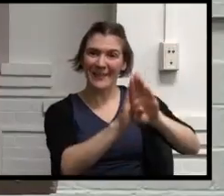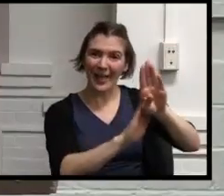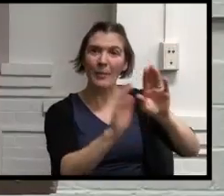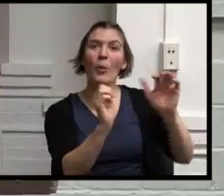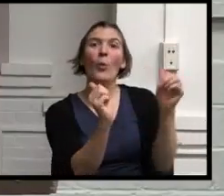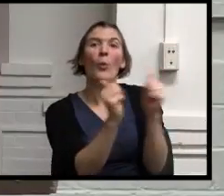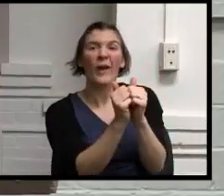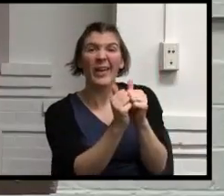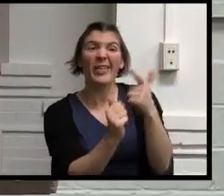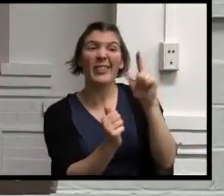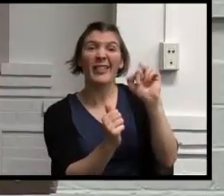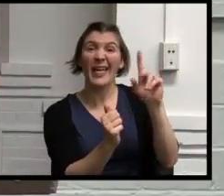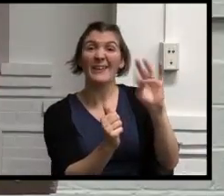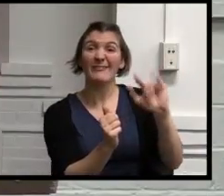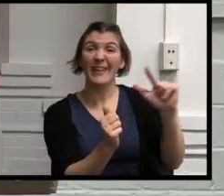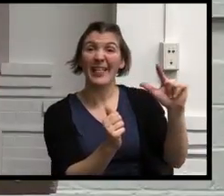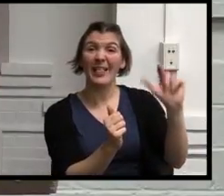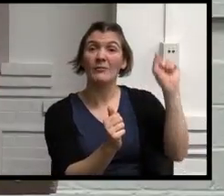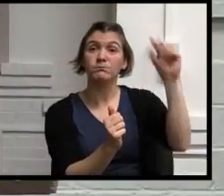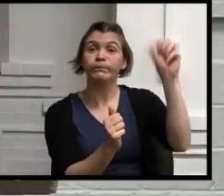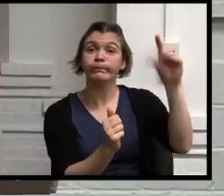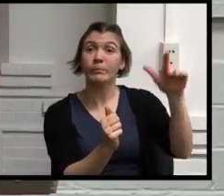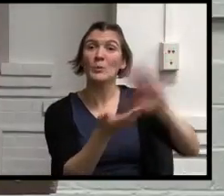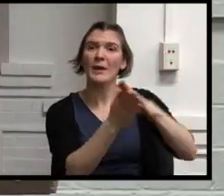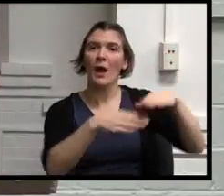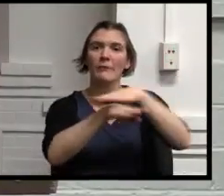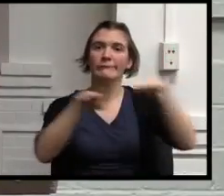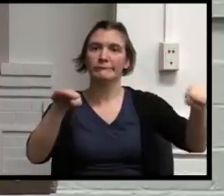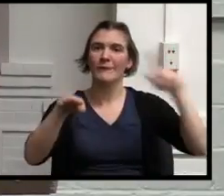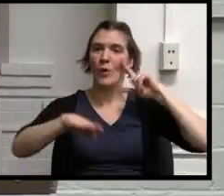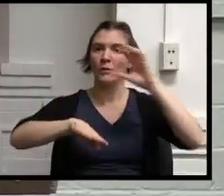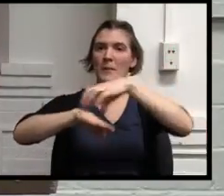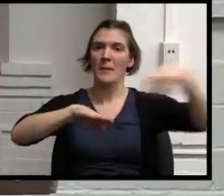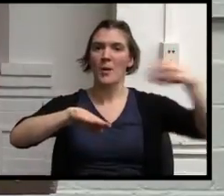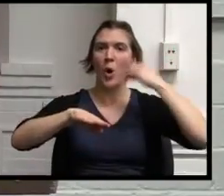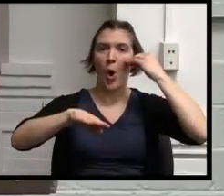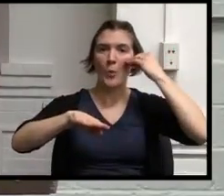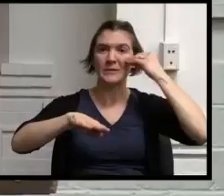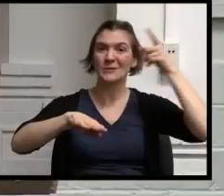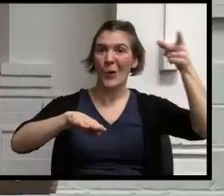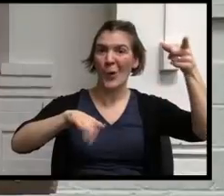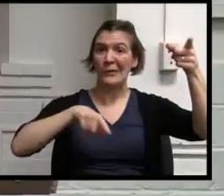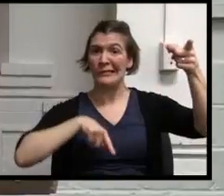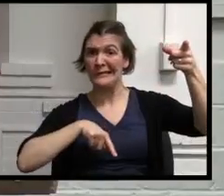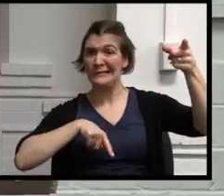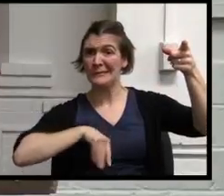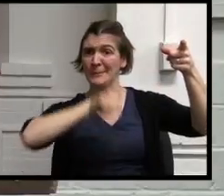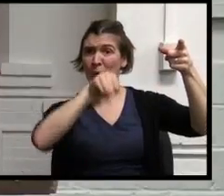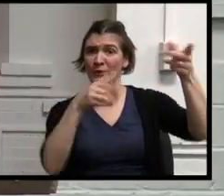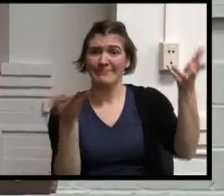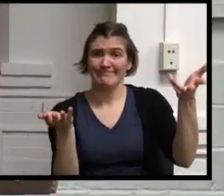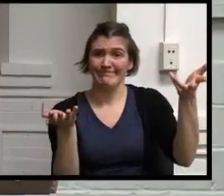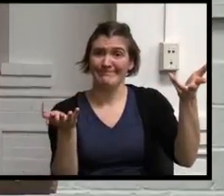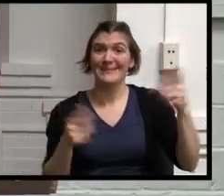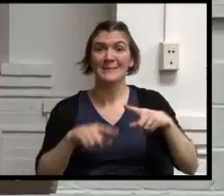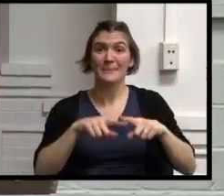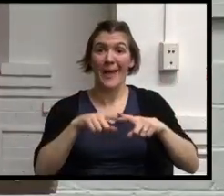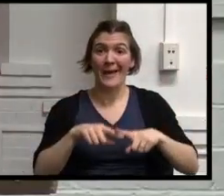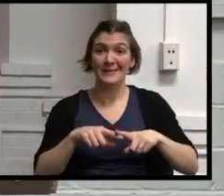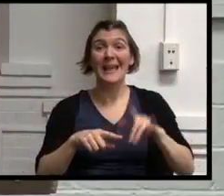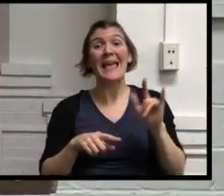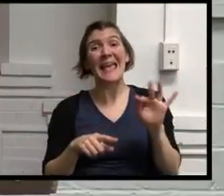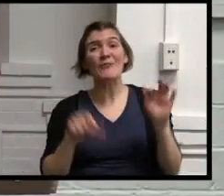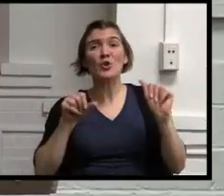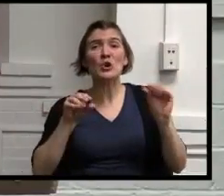fill to make them viable as house sites. With some reorganization of the space, there's